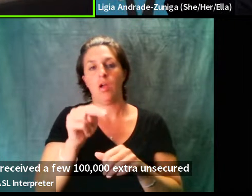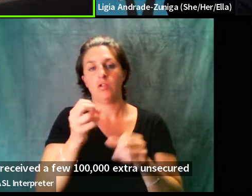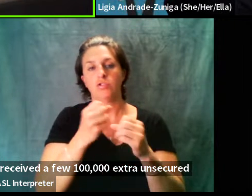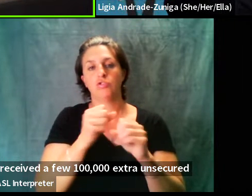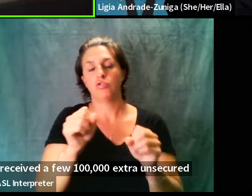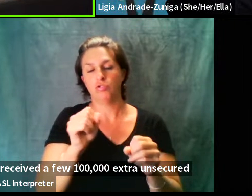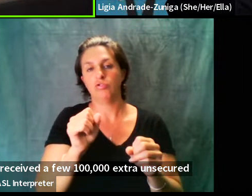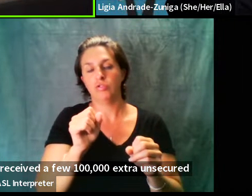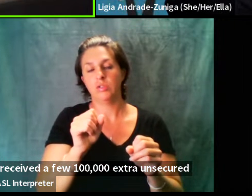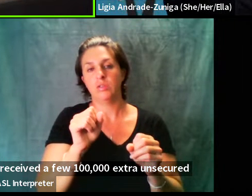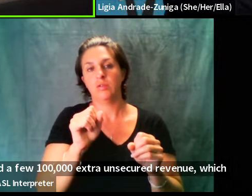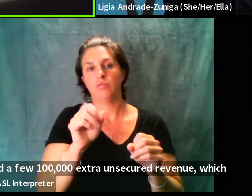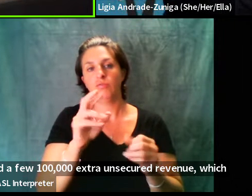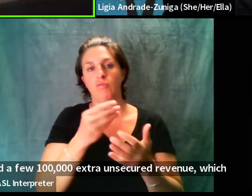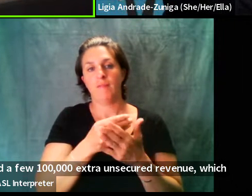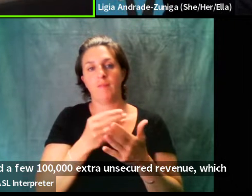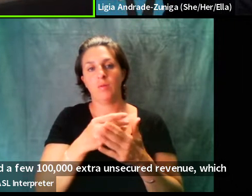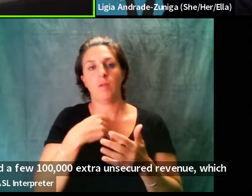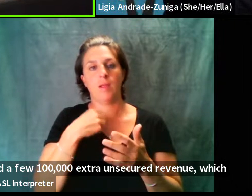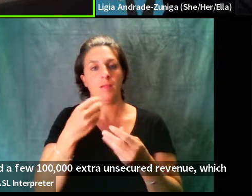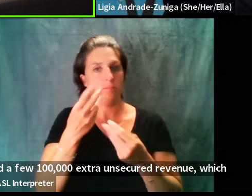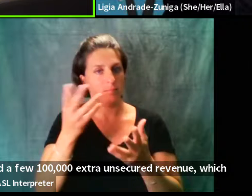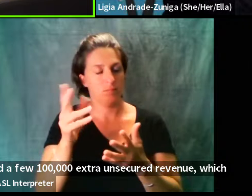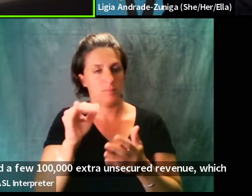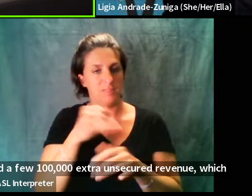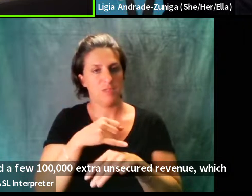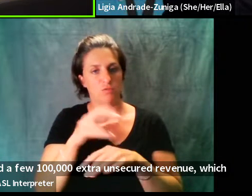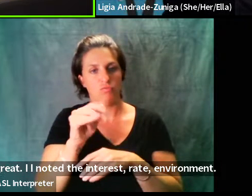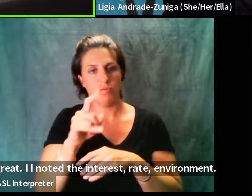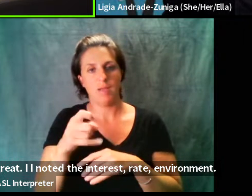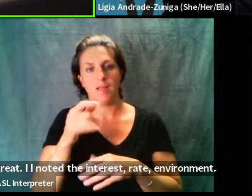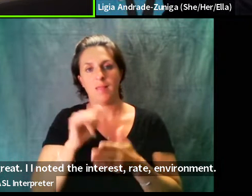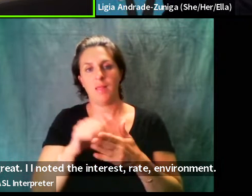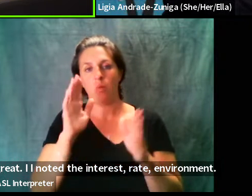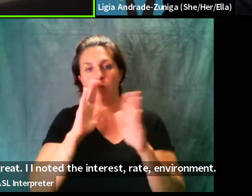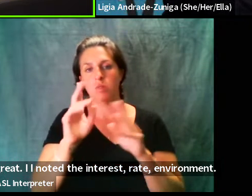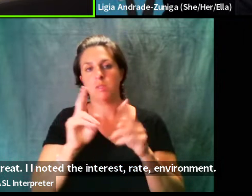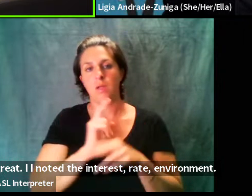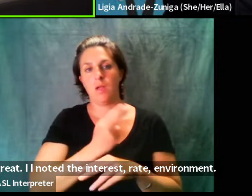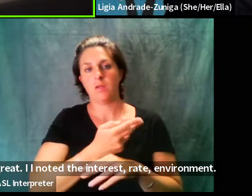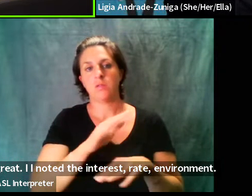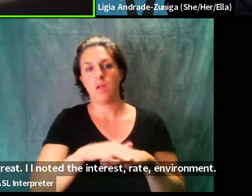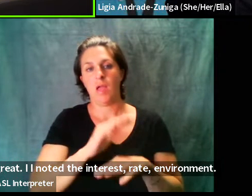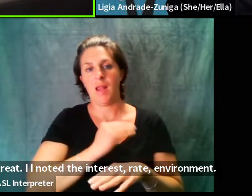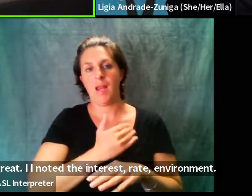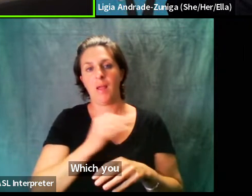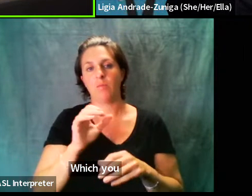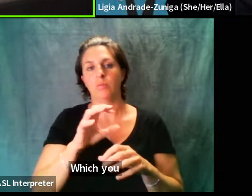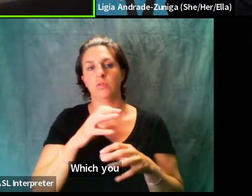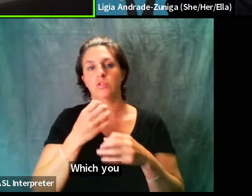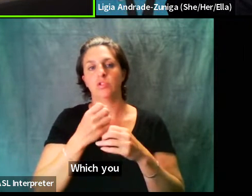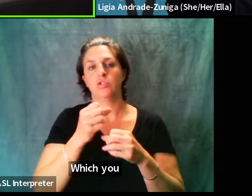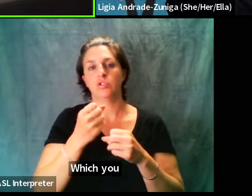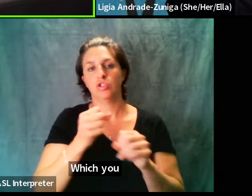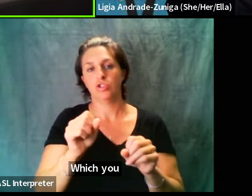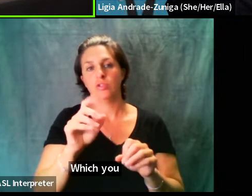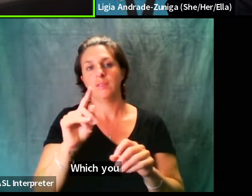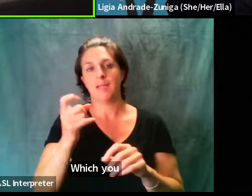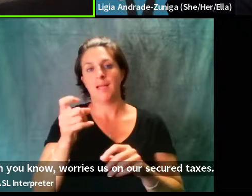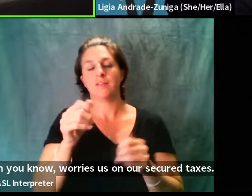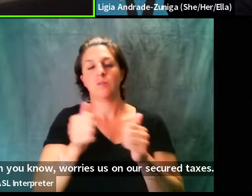I noted the interest rate environment, which, worries us on our secured taxes with our AV